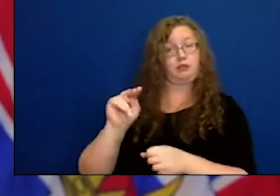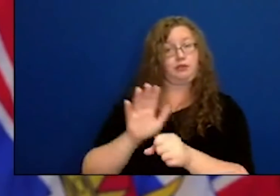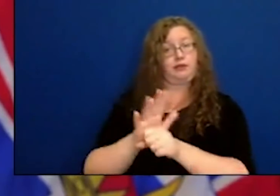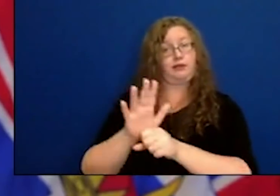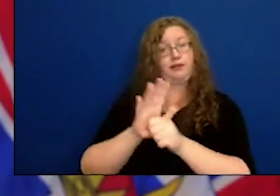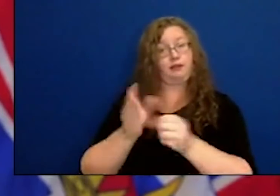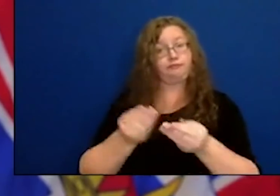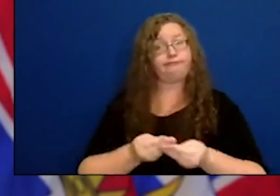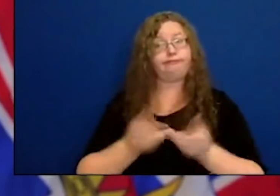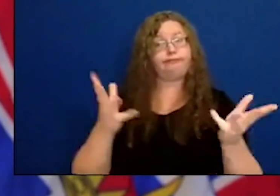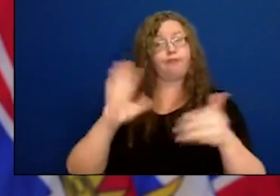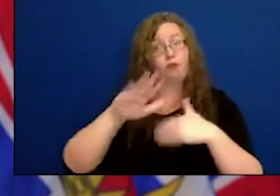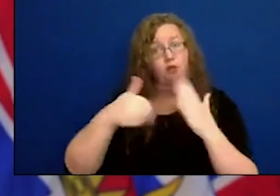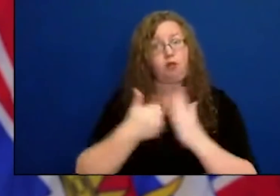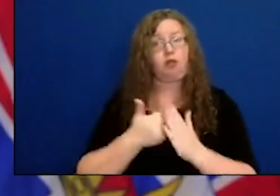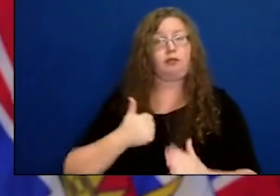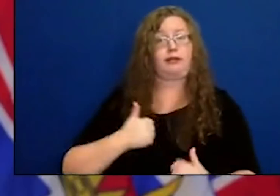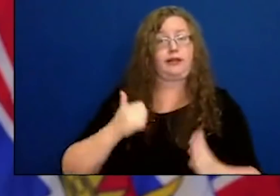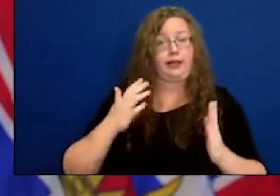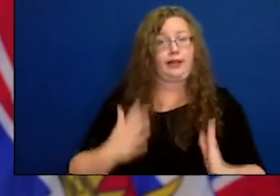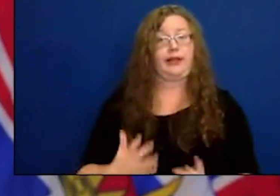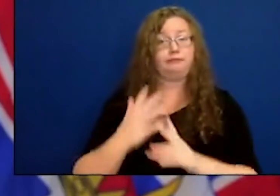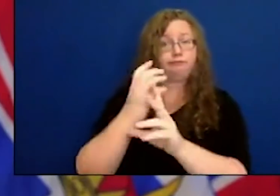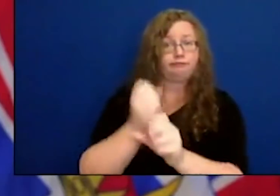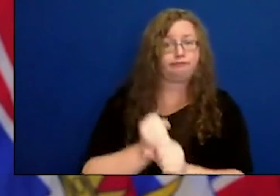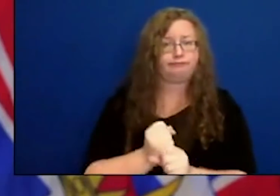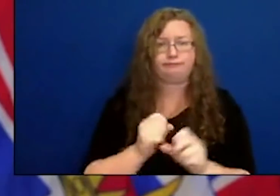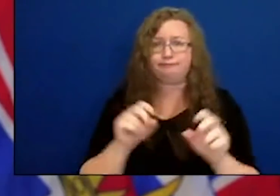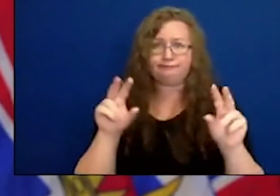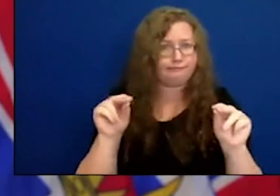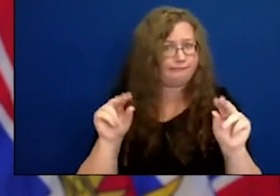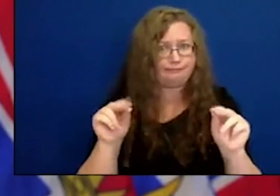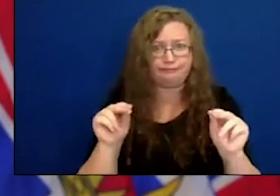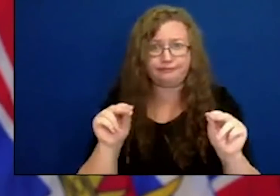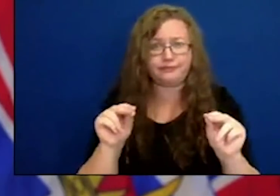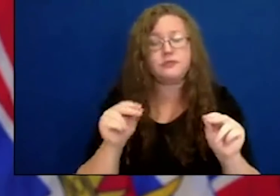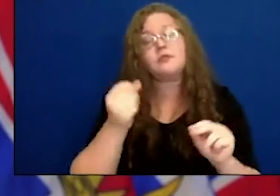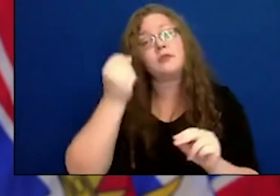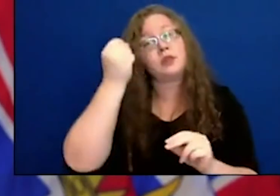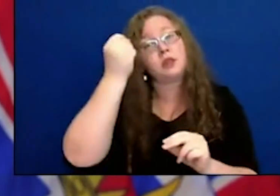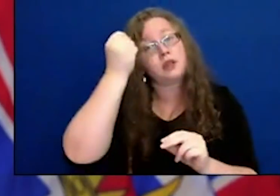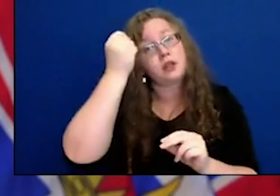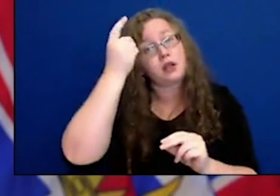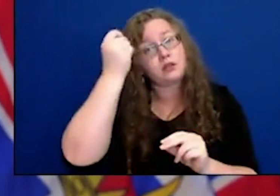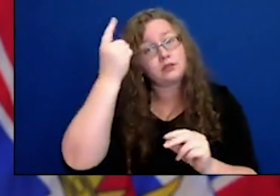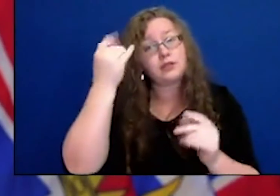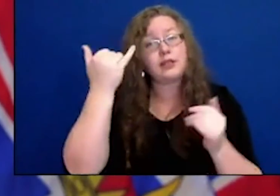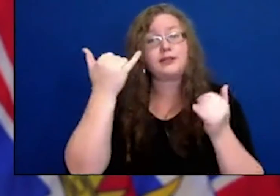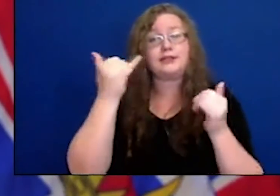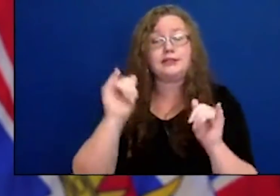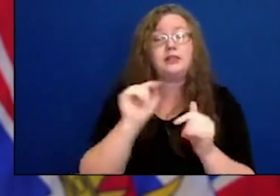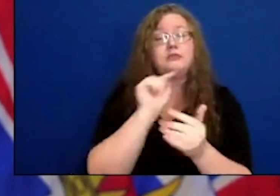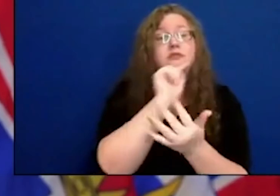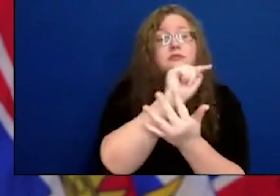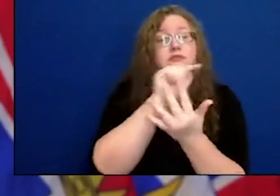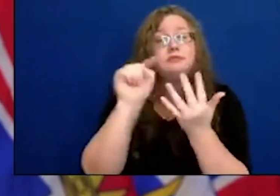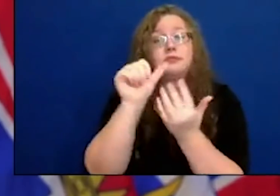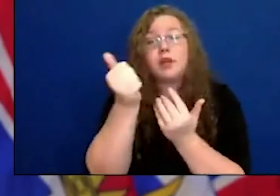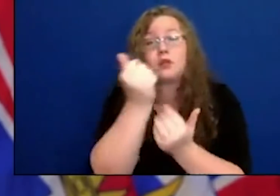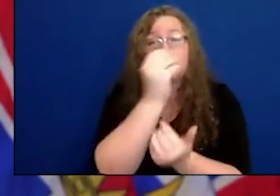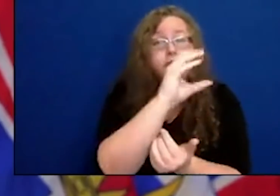know, though, there are at least 2 other products that have submitted or are in the process of submitting data to Health Canada and